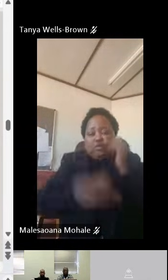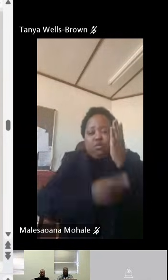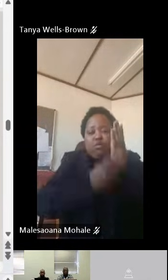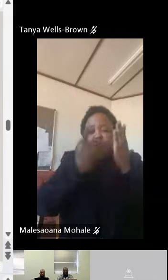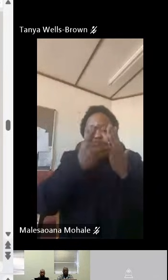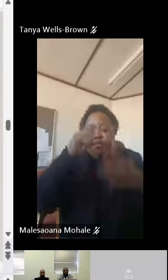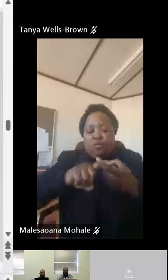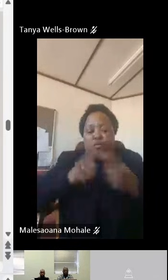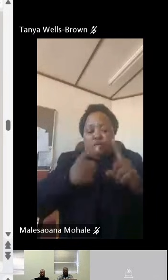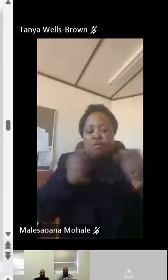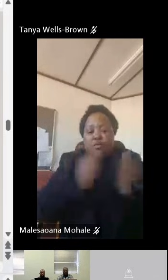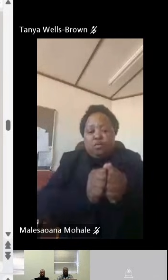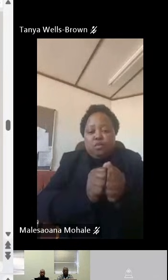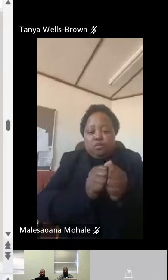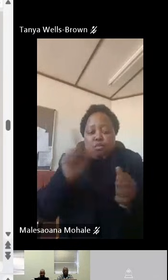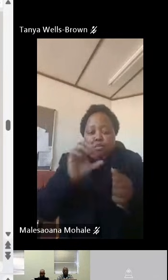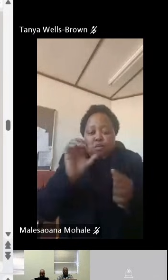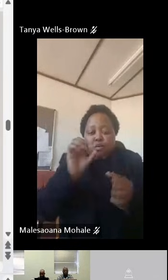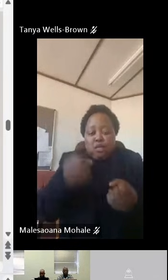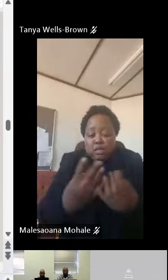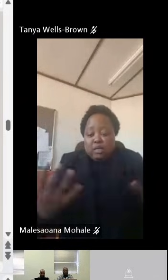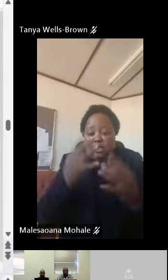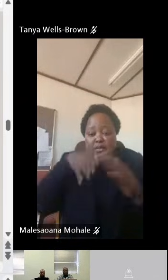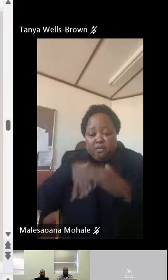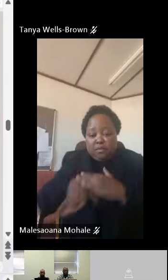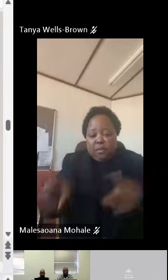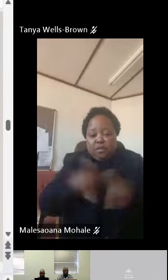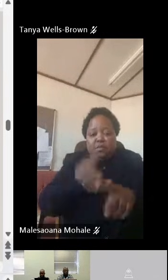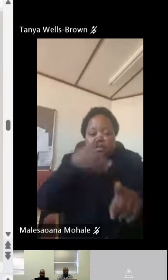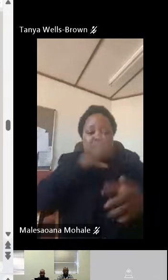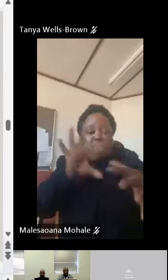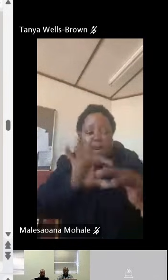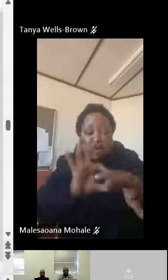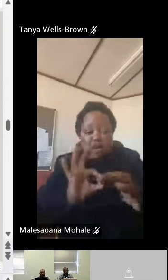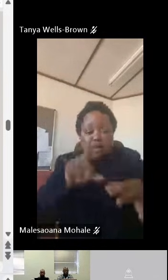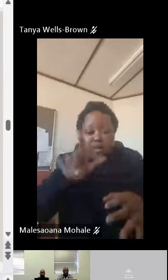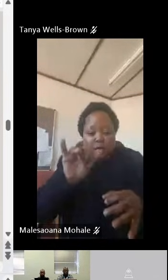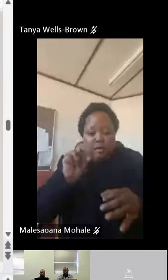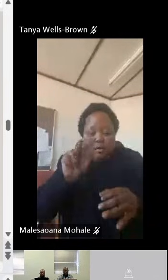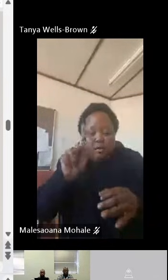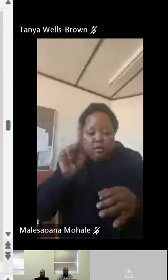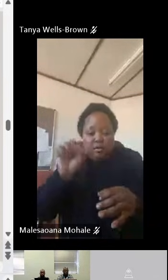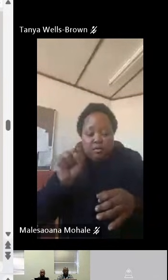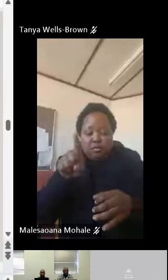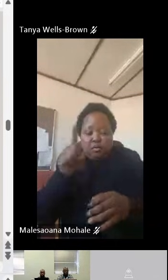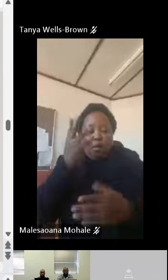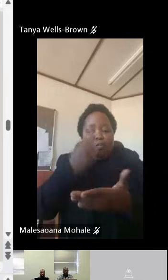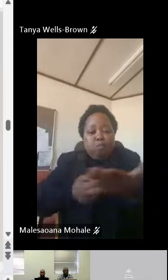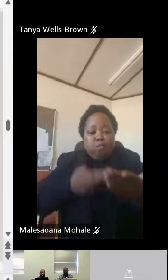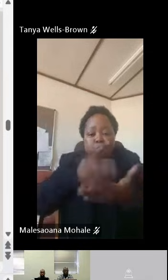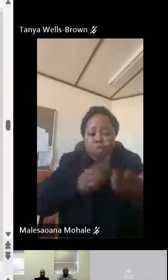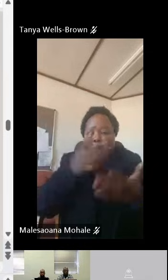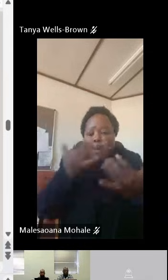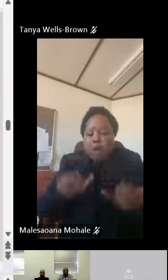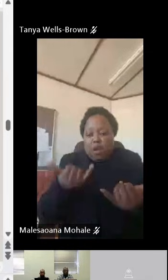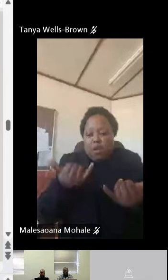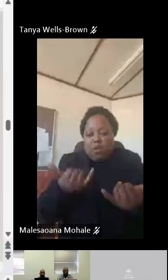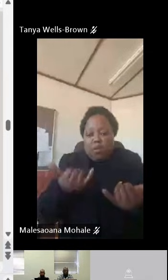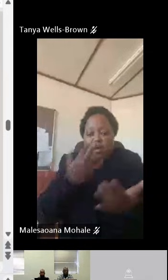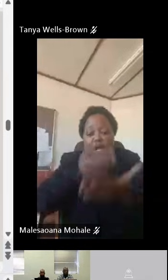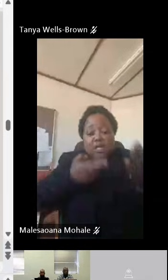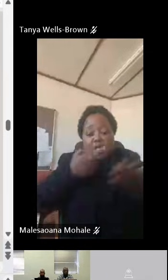Bureau of Statistics and Gender Links was being presented. In as much as the results are not yet out to the general